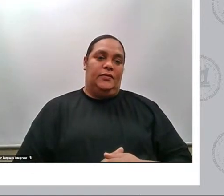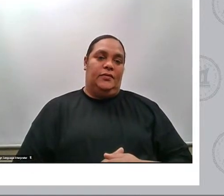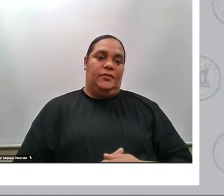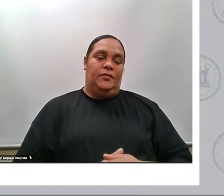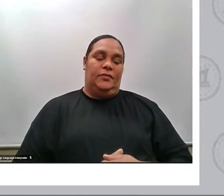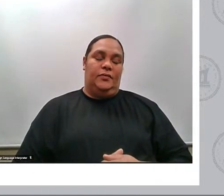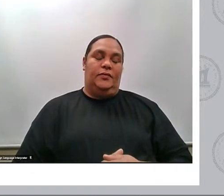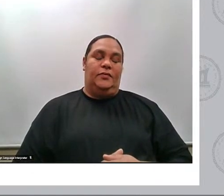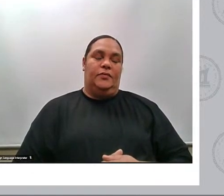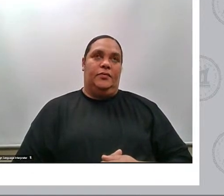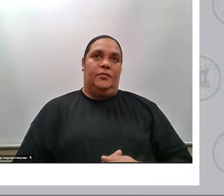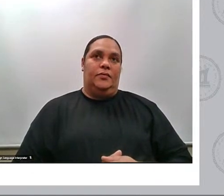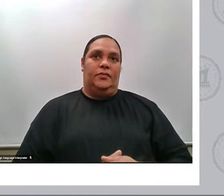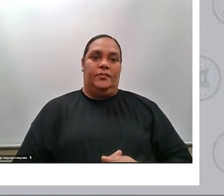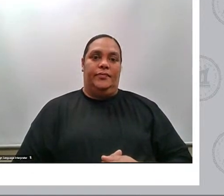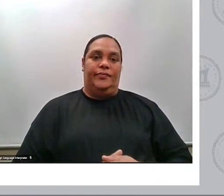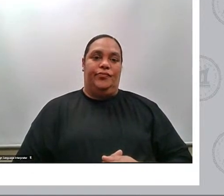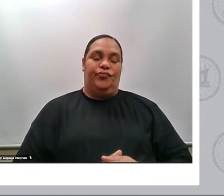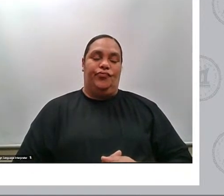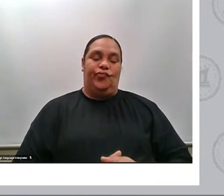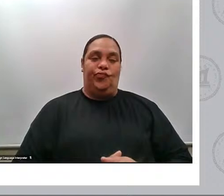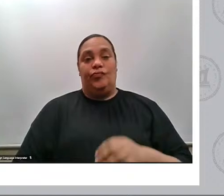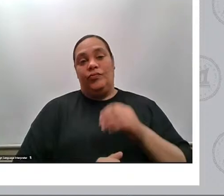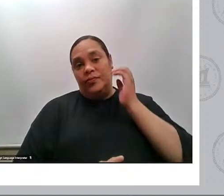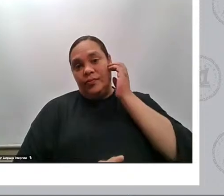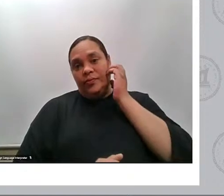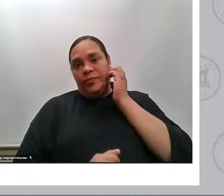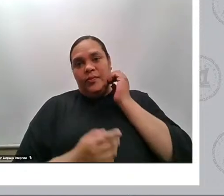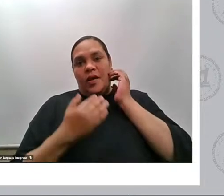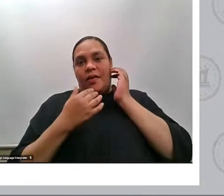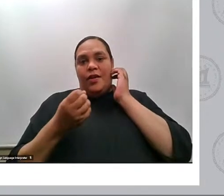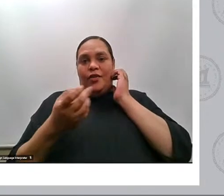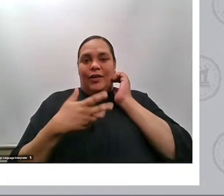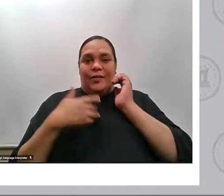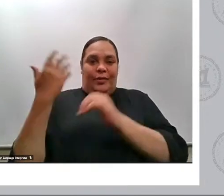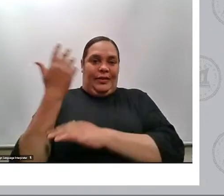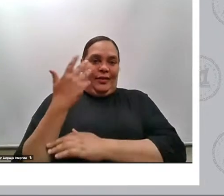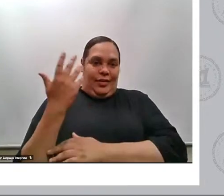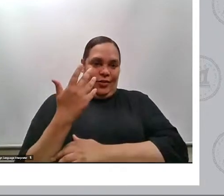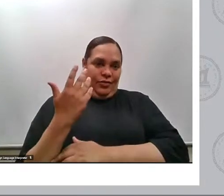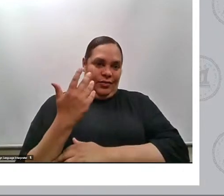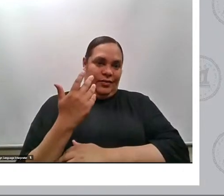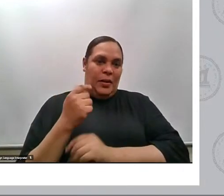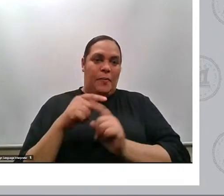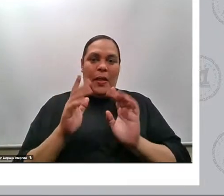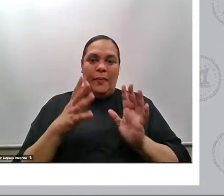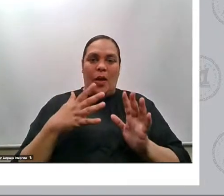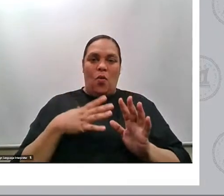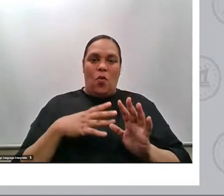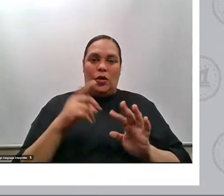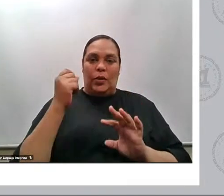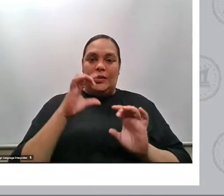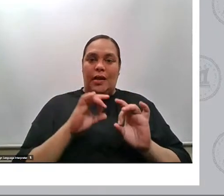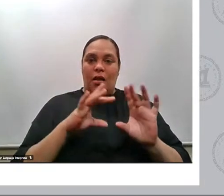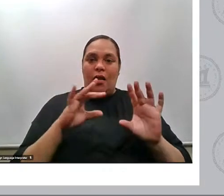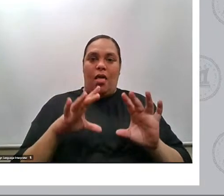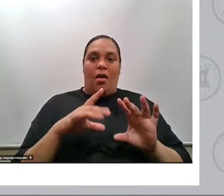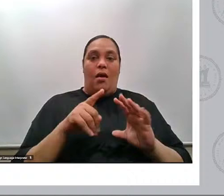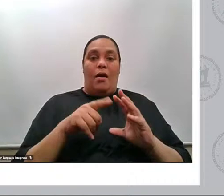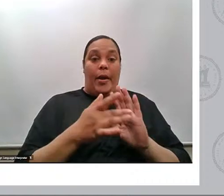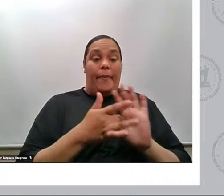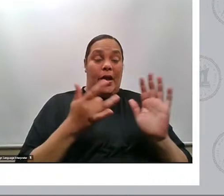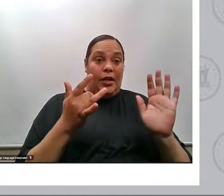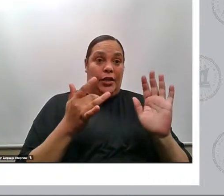Okay. Thank you for the presentation. Just wanted to understand in